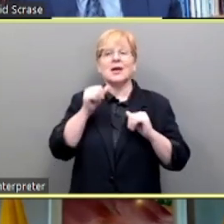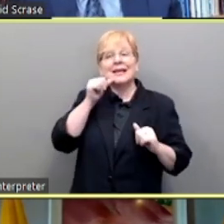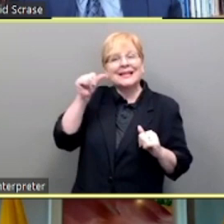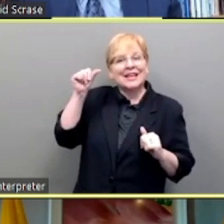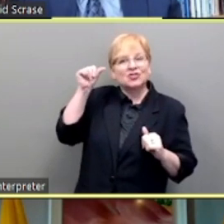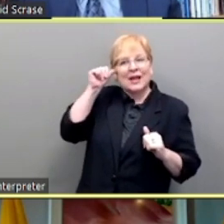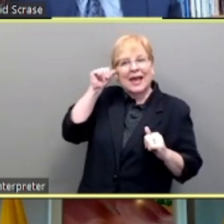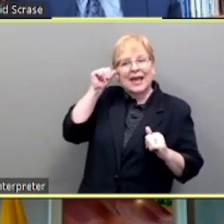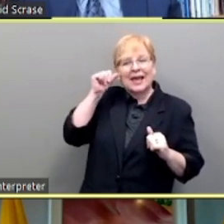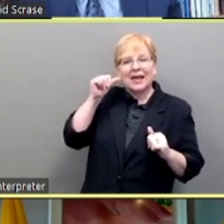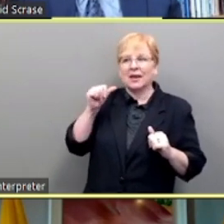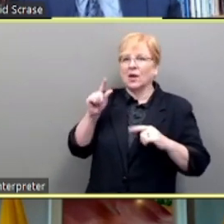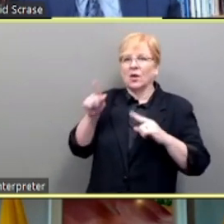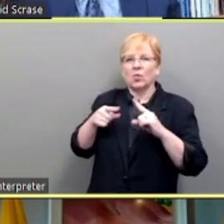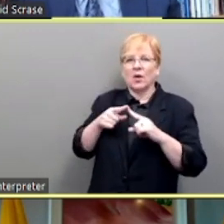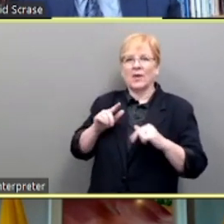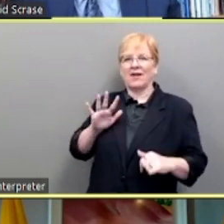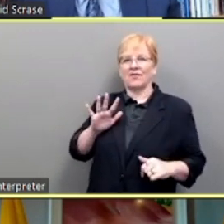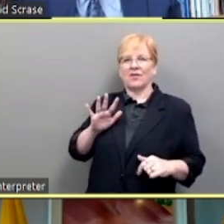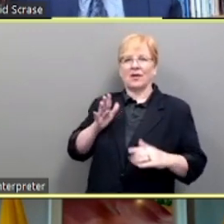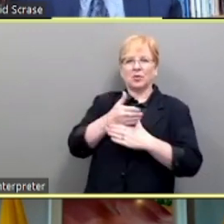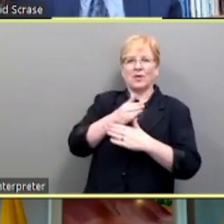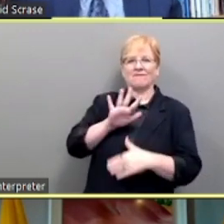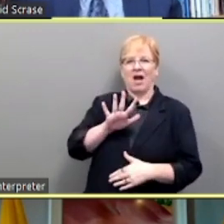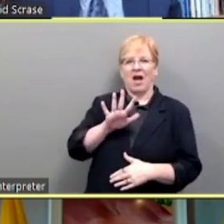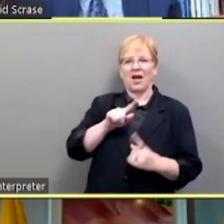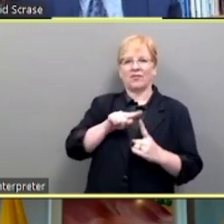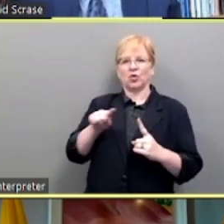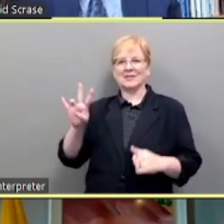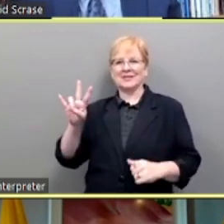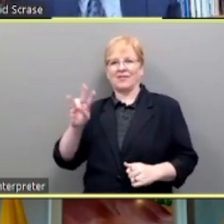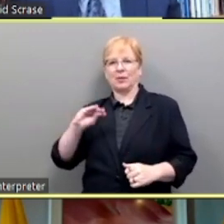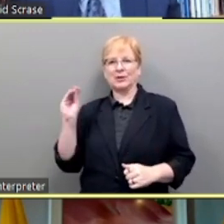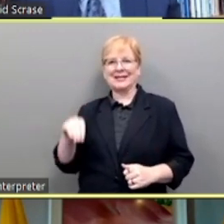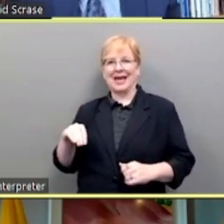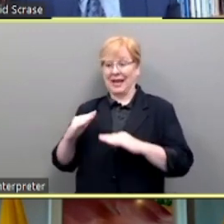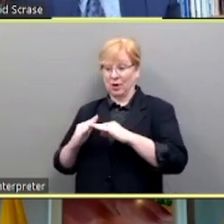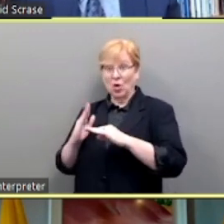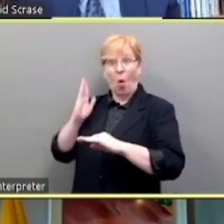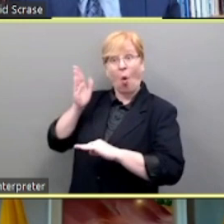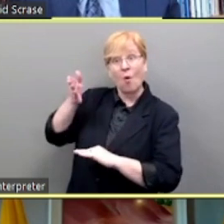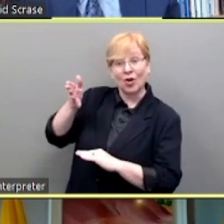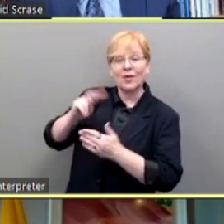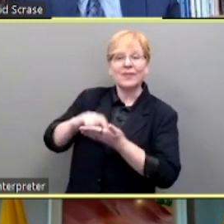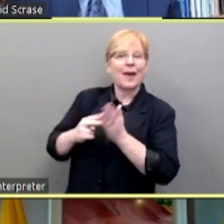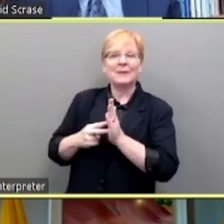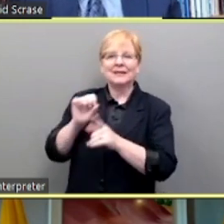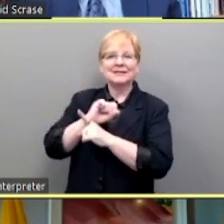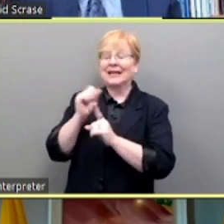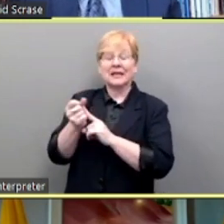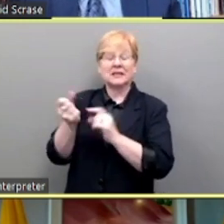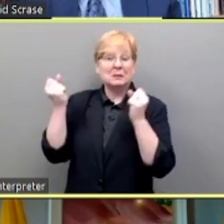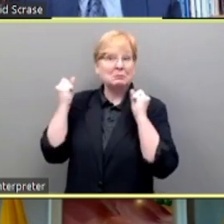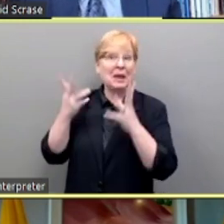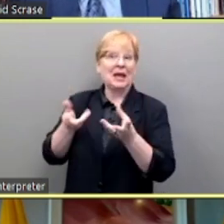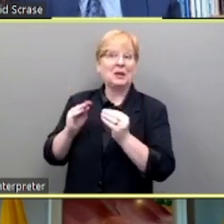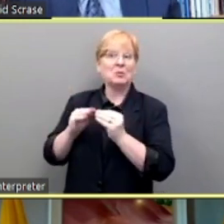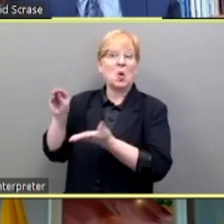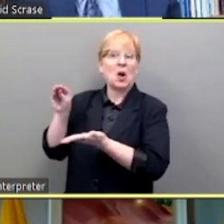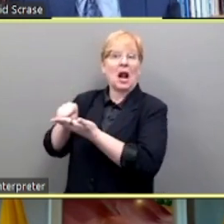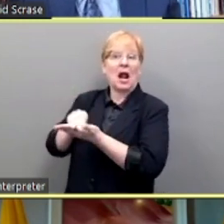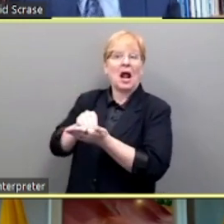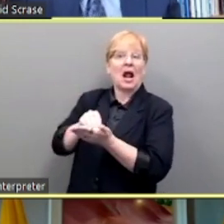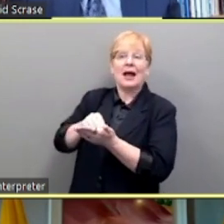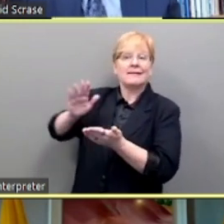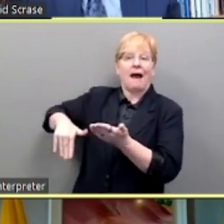between 5 and 7.5% above that, we really are losing track of cases. There are probably more that are out there. You can see we had